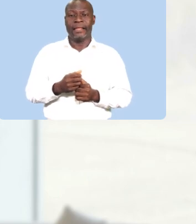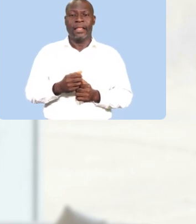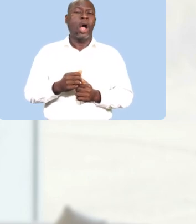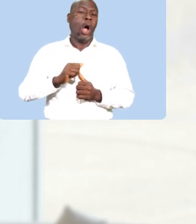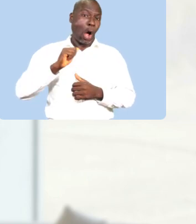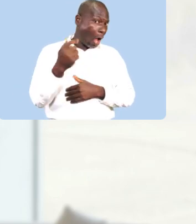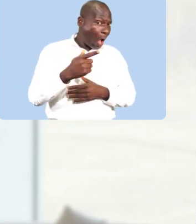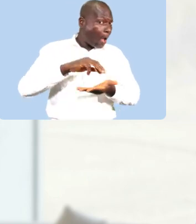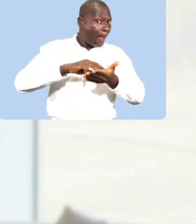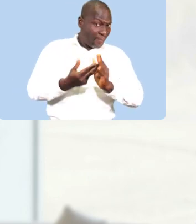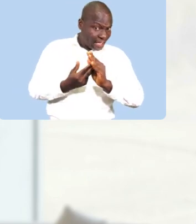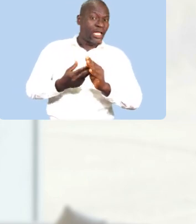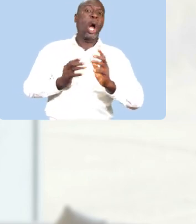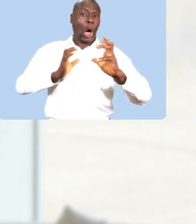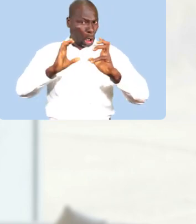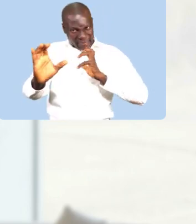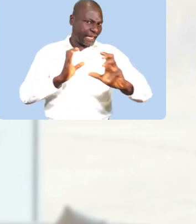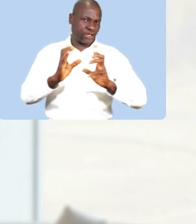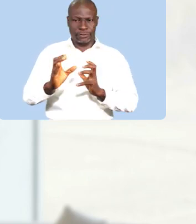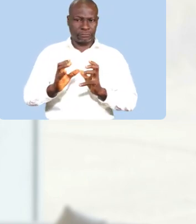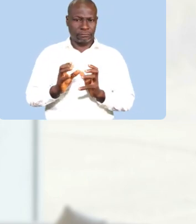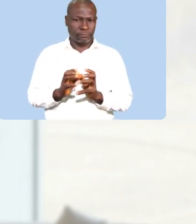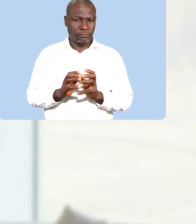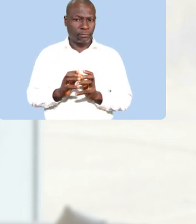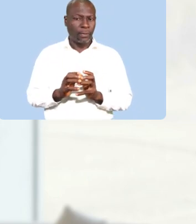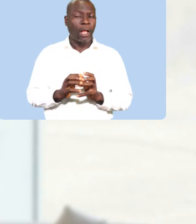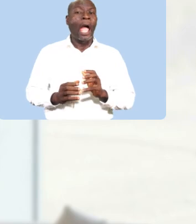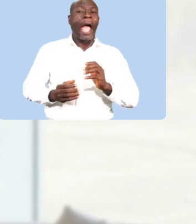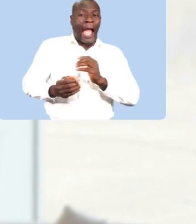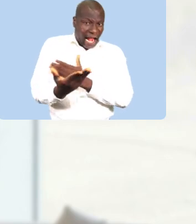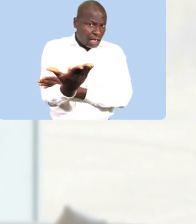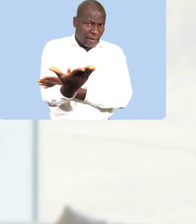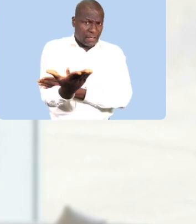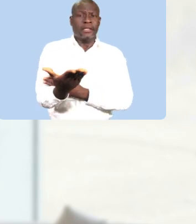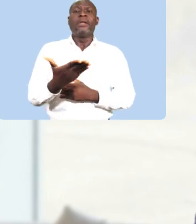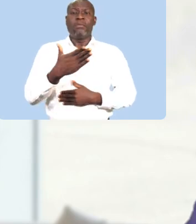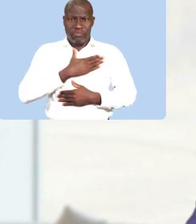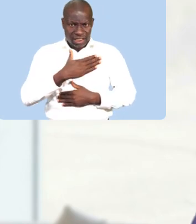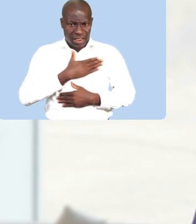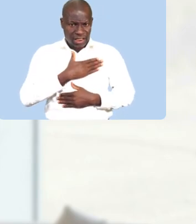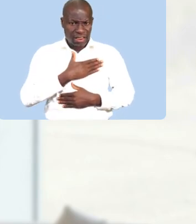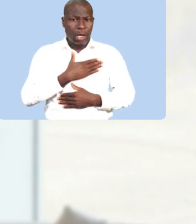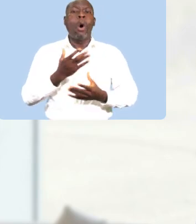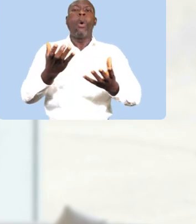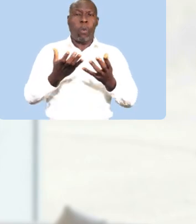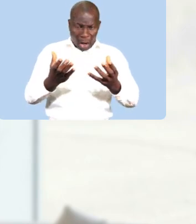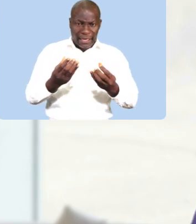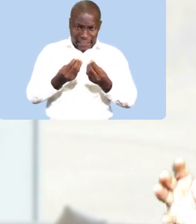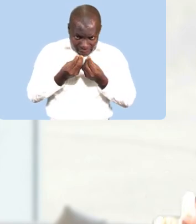a kasa, a demo. And you will permit the way, eh, why a man penny? And you a man penny, I bet you will